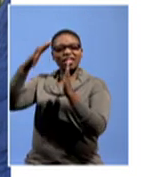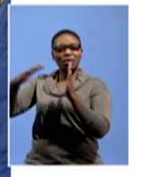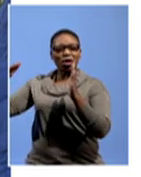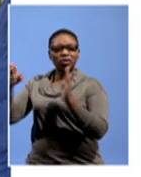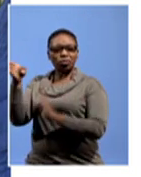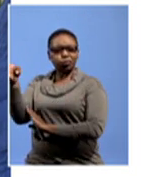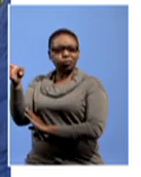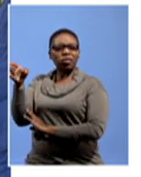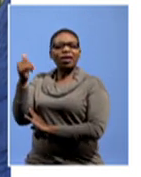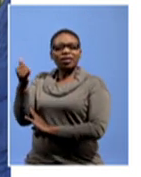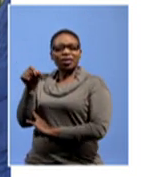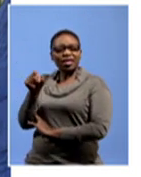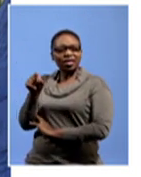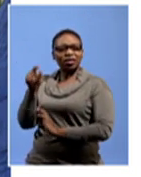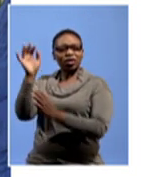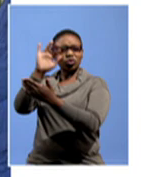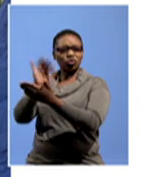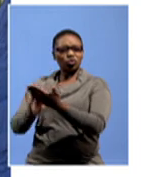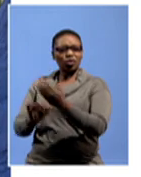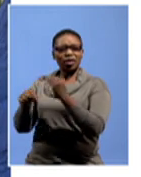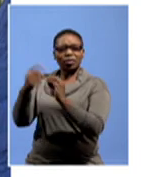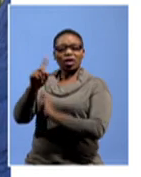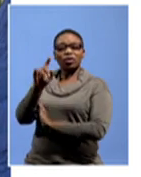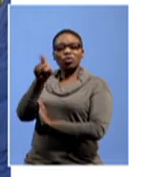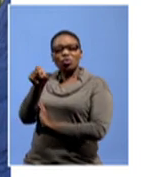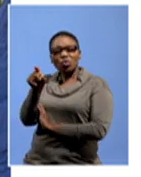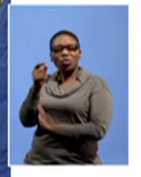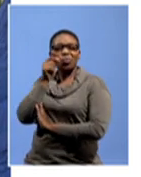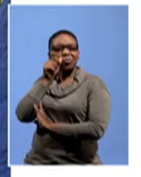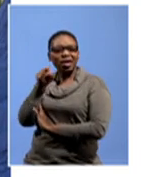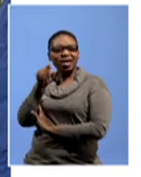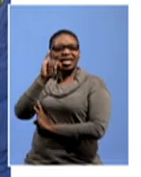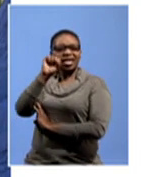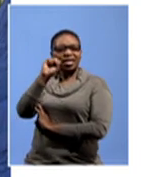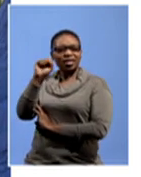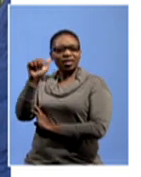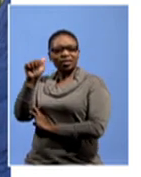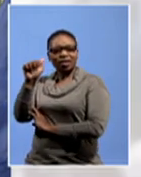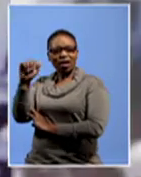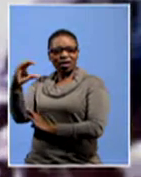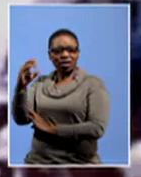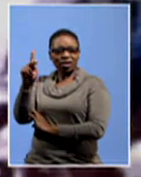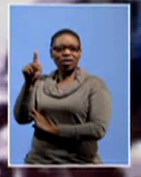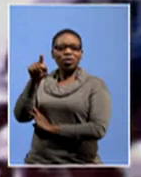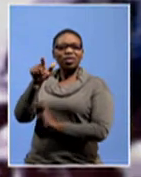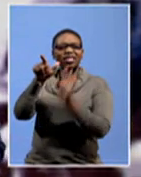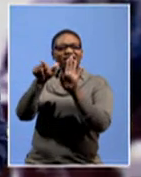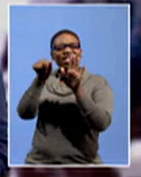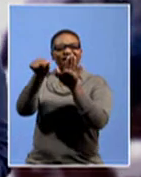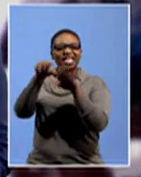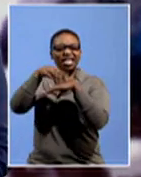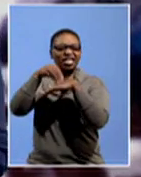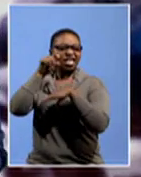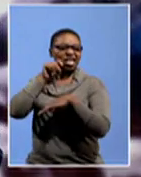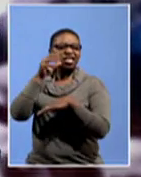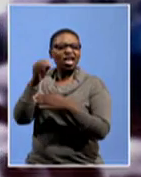there, and it's really all about one Isak Kasper, who is a 76-year-old man who's got a story